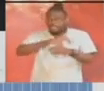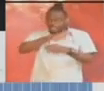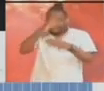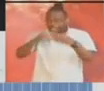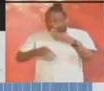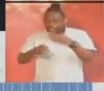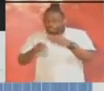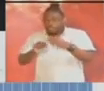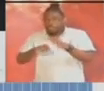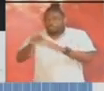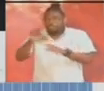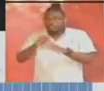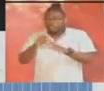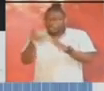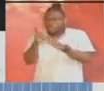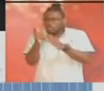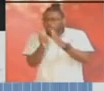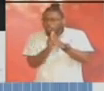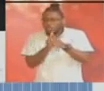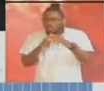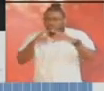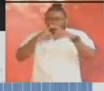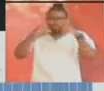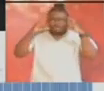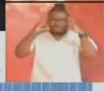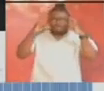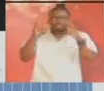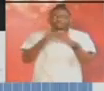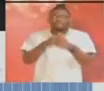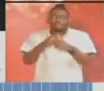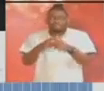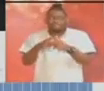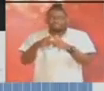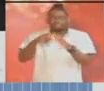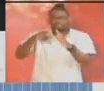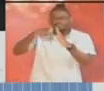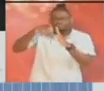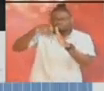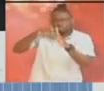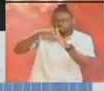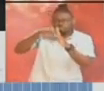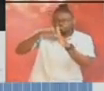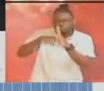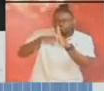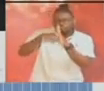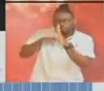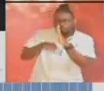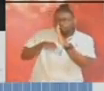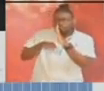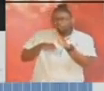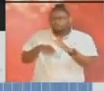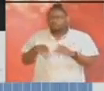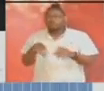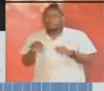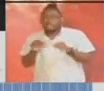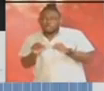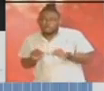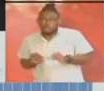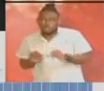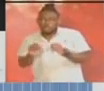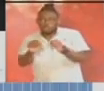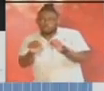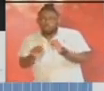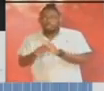the epidemic began to slow. So it lengthened to 19 days. And from that time to April the 5th, it took another